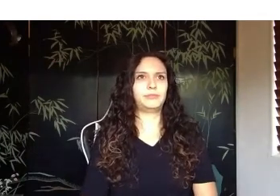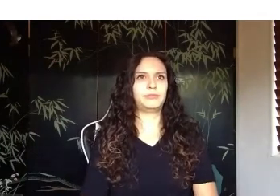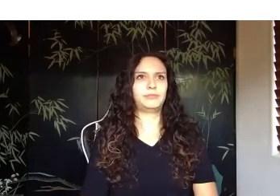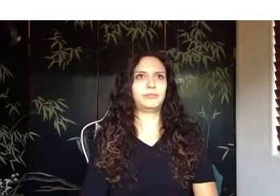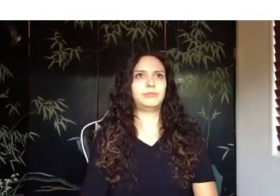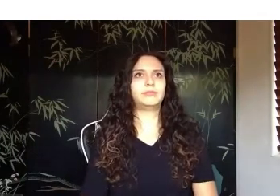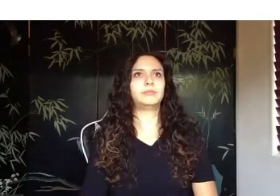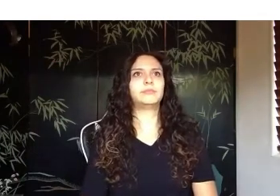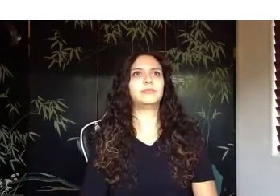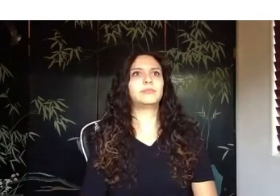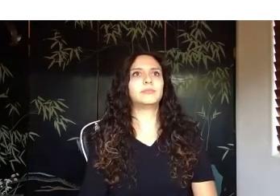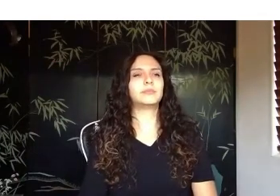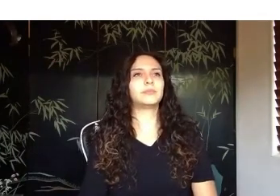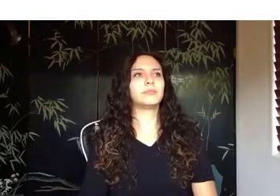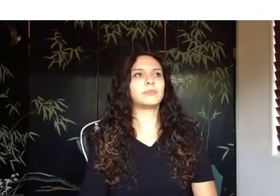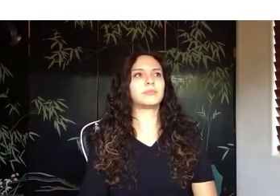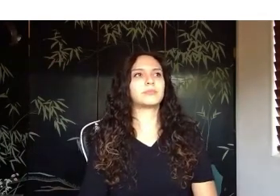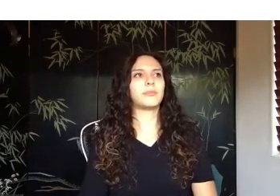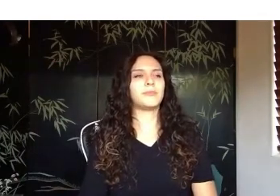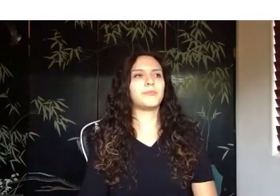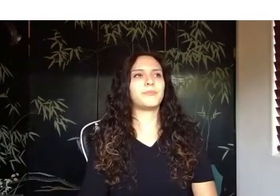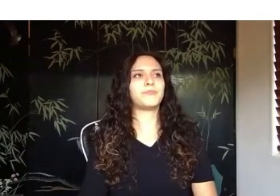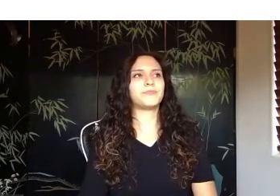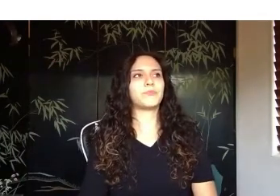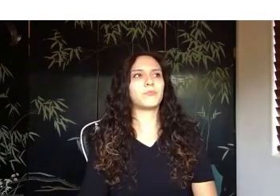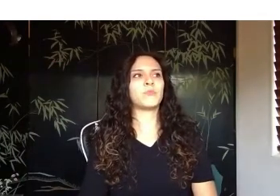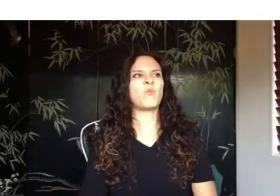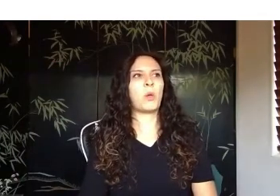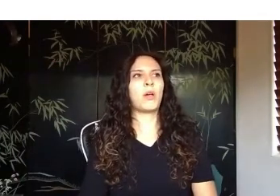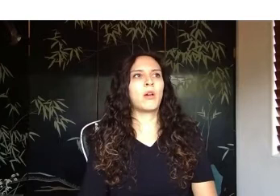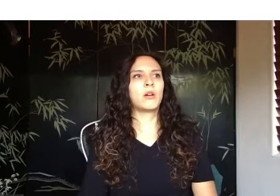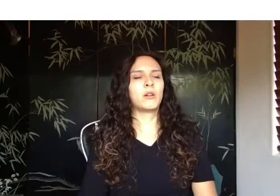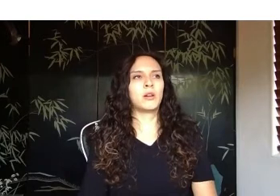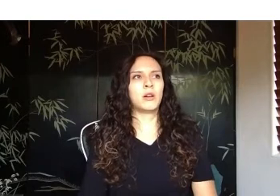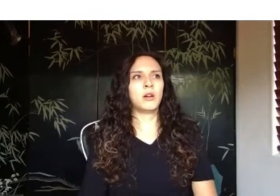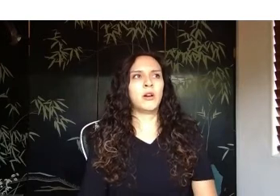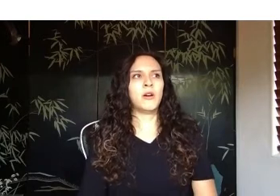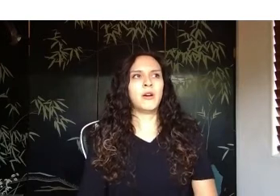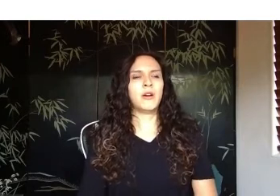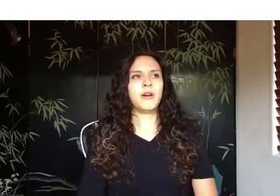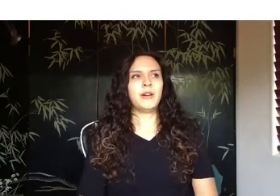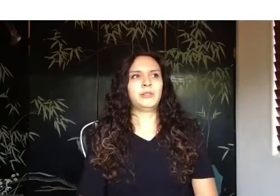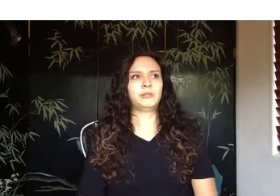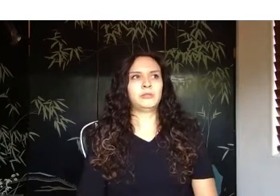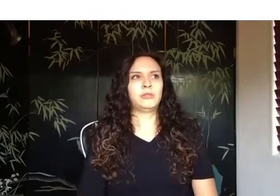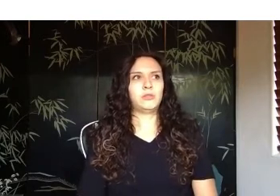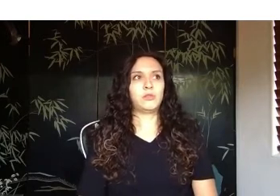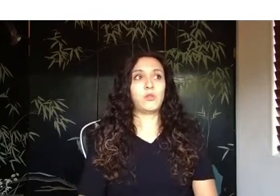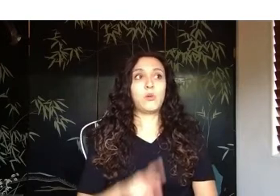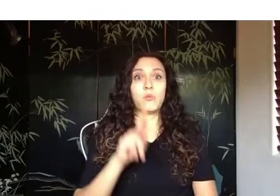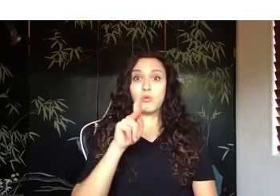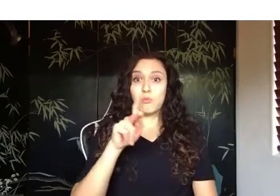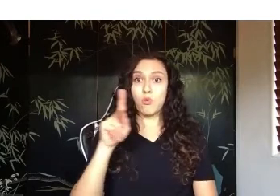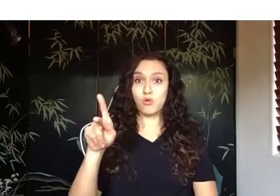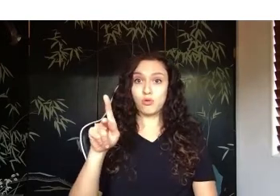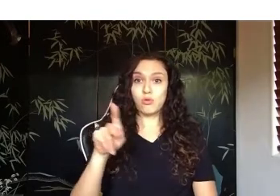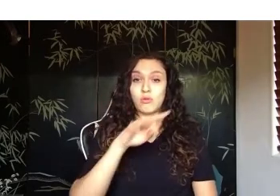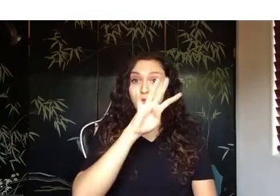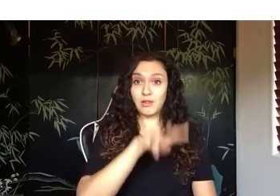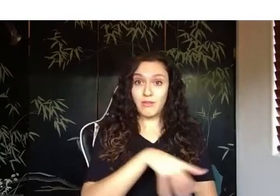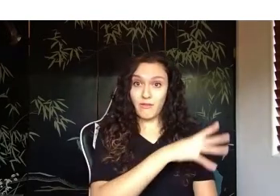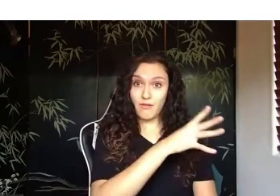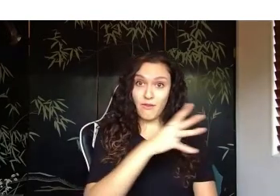So that's okay. So when we are trying to find if something is proportional in a graph, we're just going